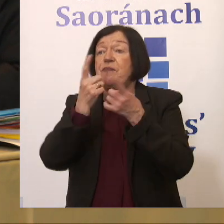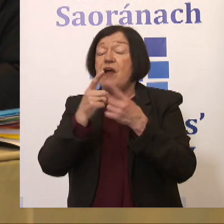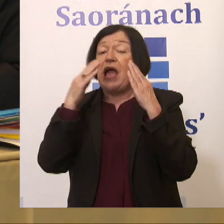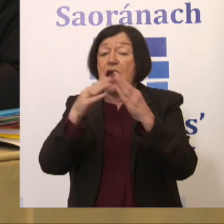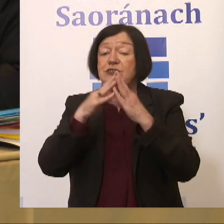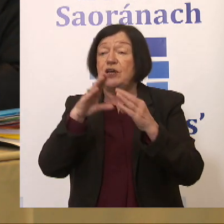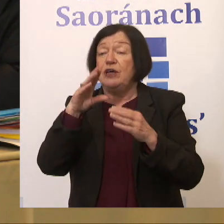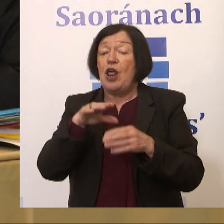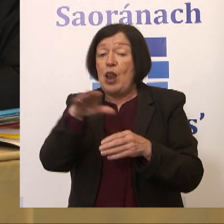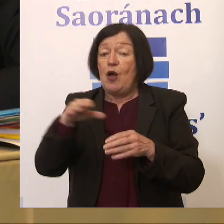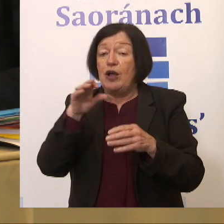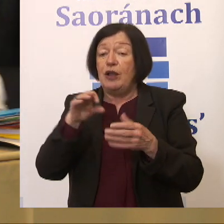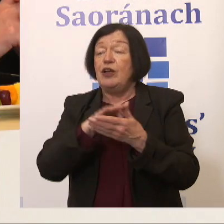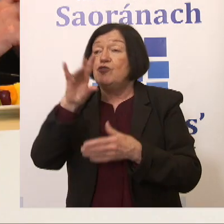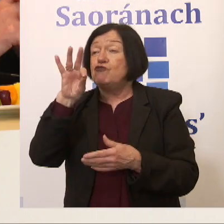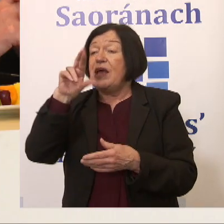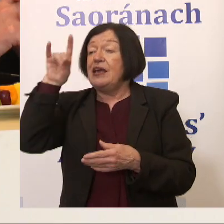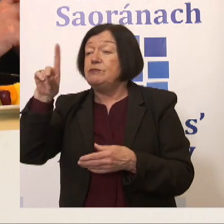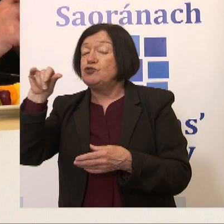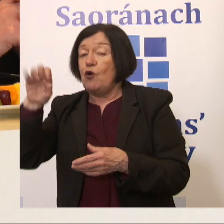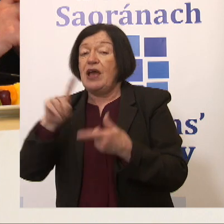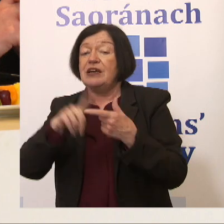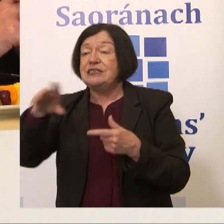Local Government and Heritage, Graham Doyle, and to